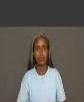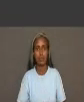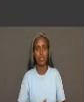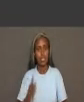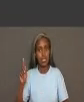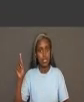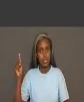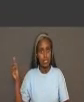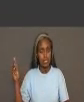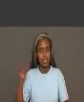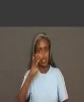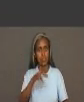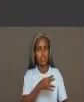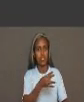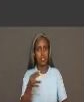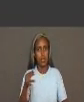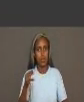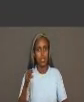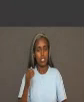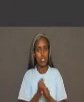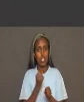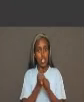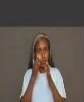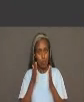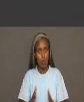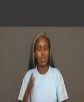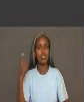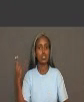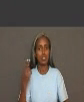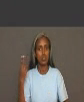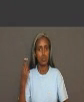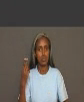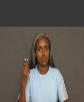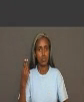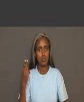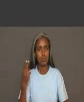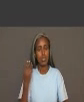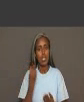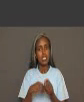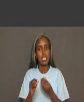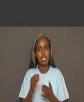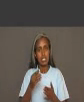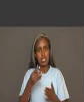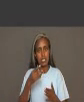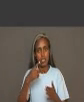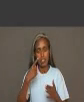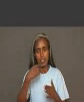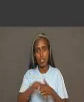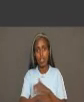This is the table that employers use to assess income tax